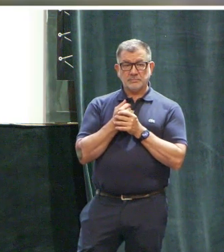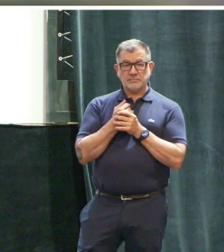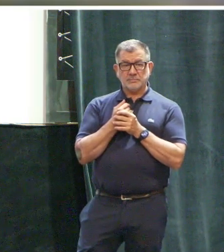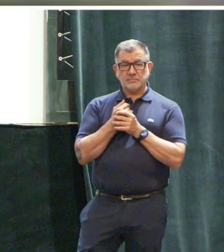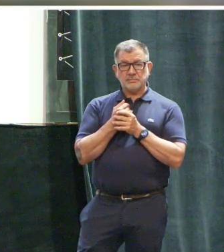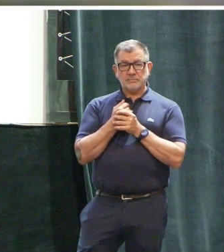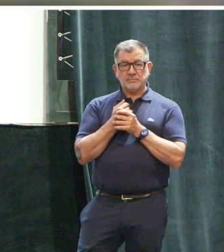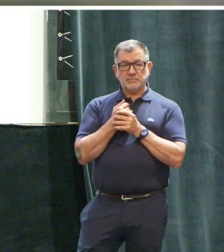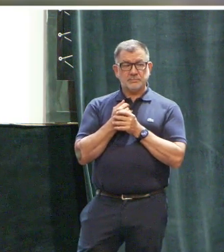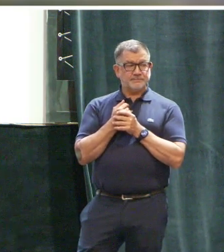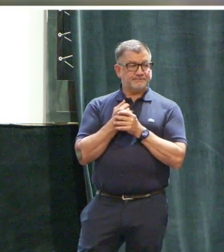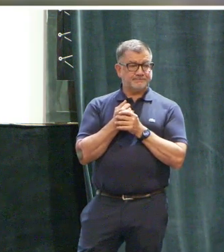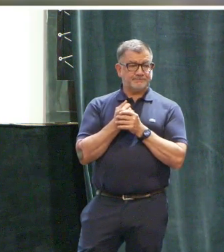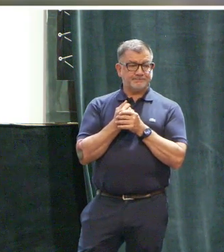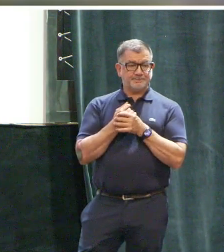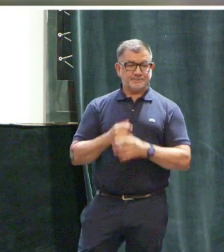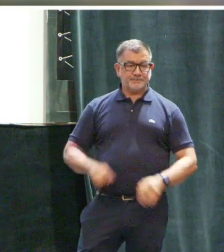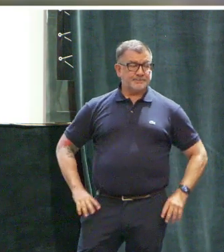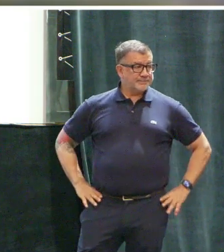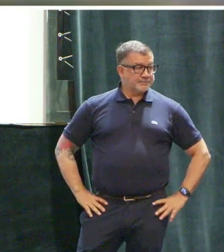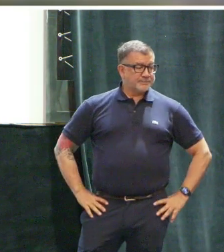Sorry about that.